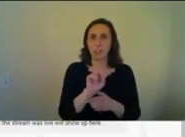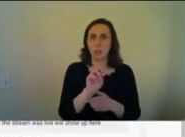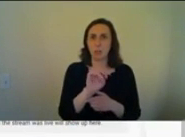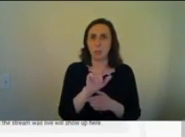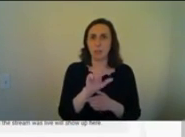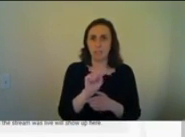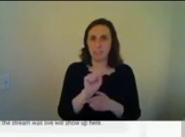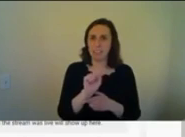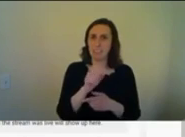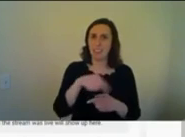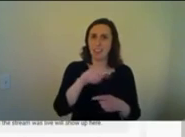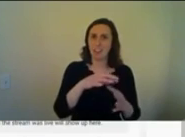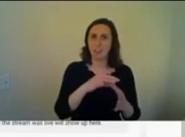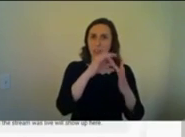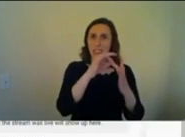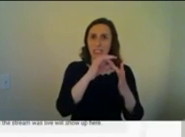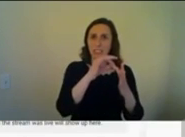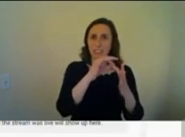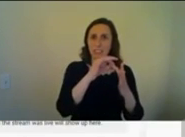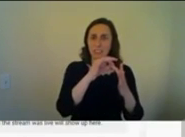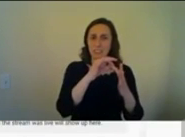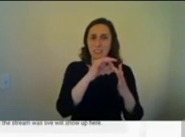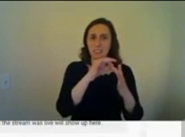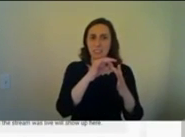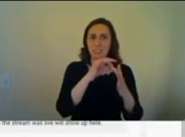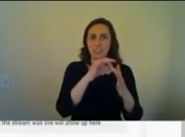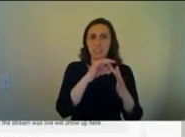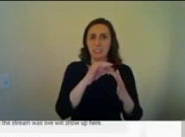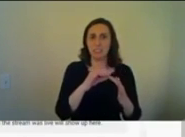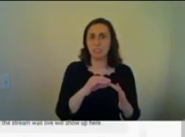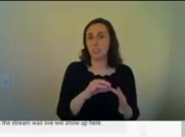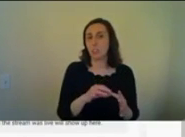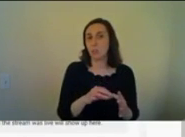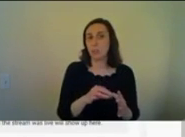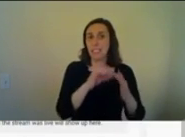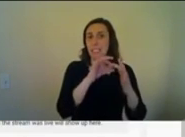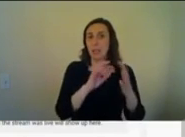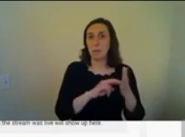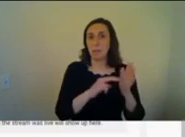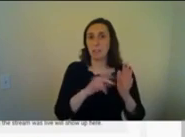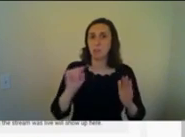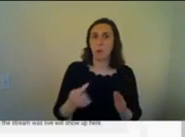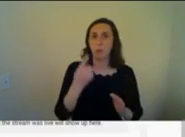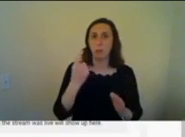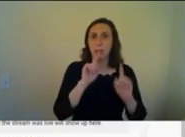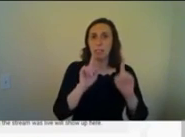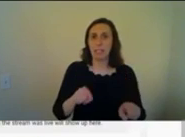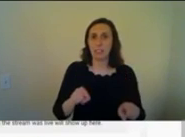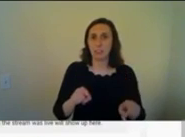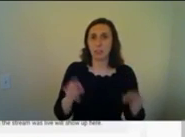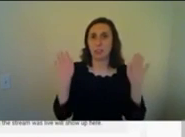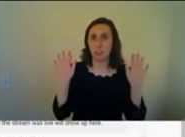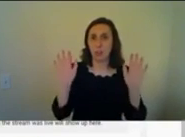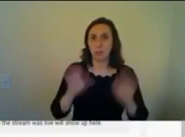And uniqueness in mathematics means there's only one answer that does